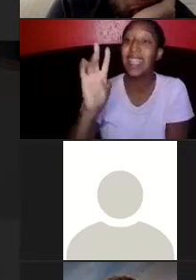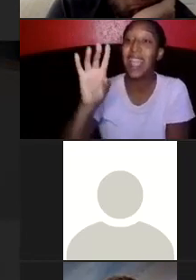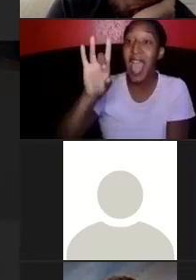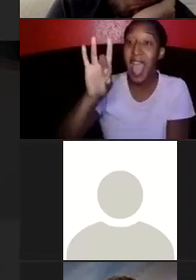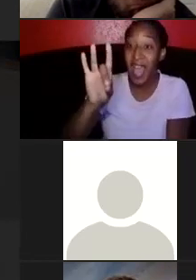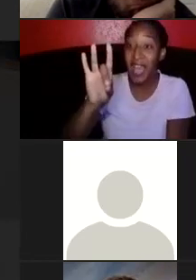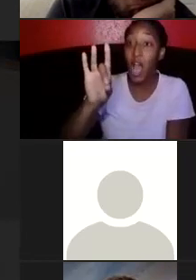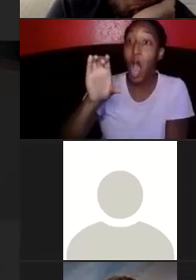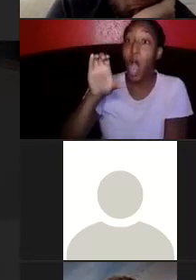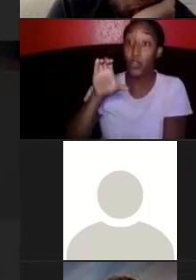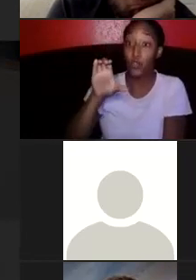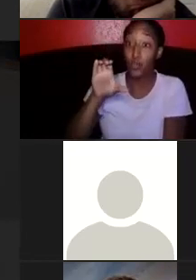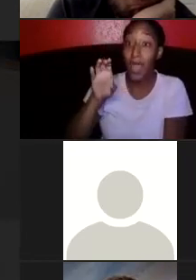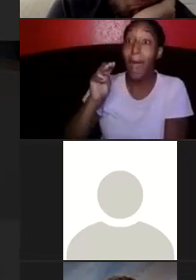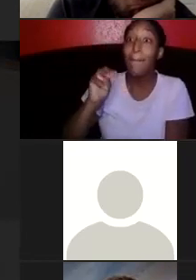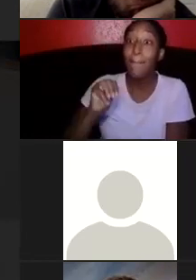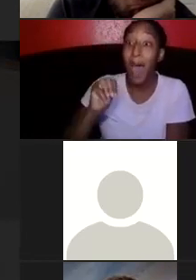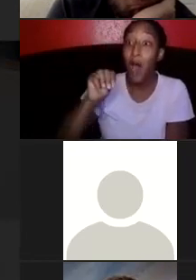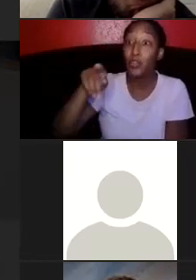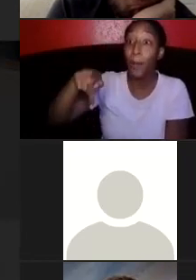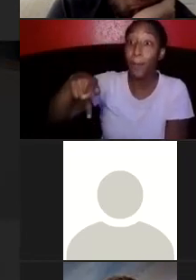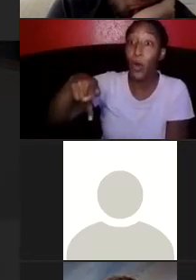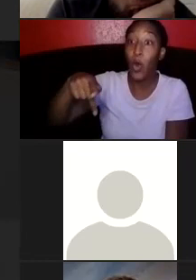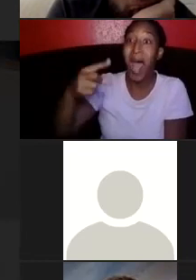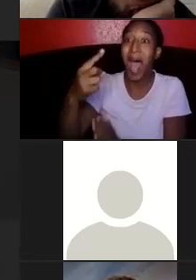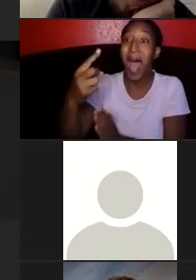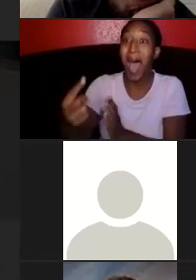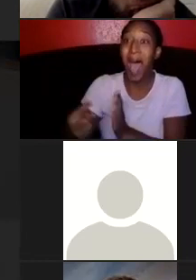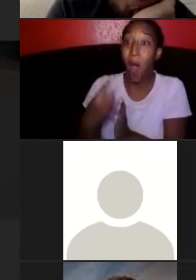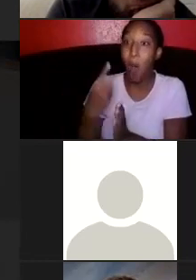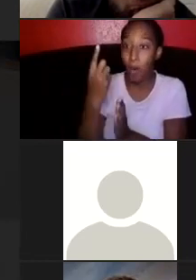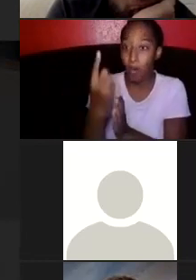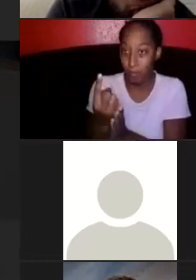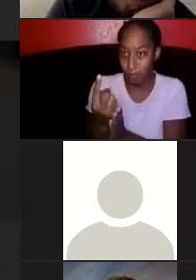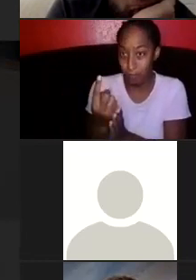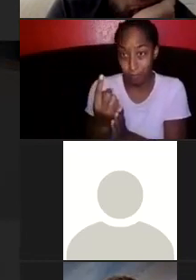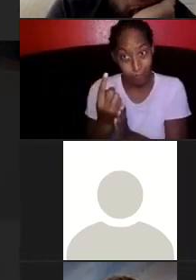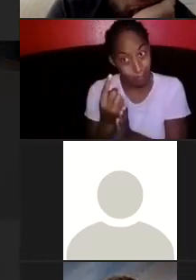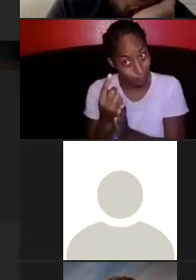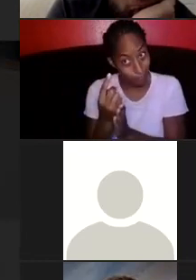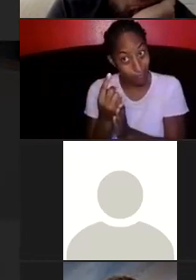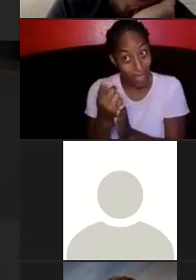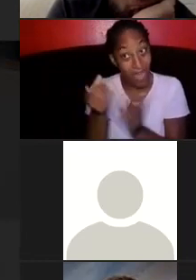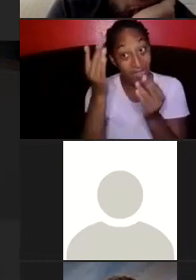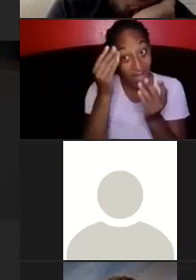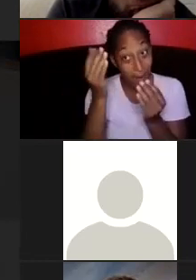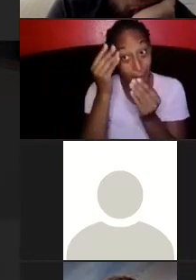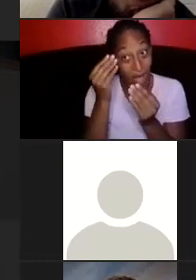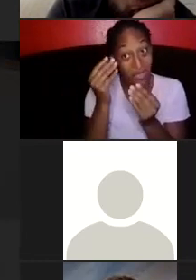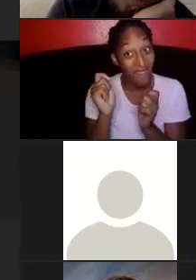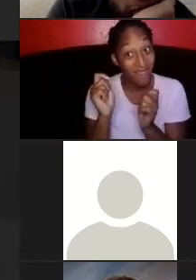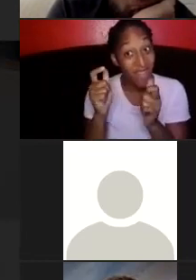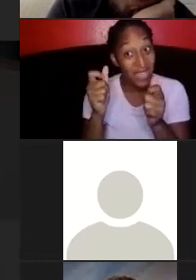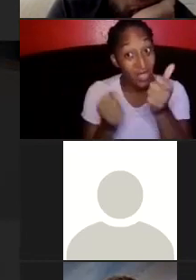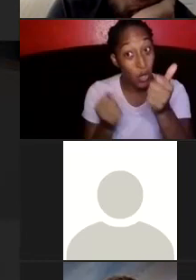6,800 miles per hour. Now, think about it. The fastest car we on planet Earth, if it's going 500 miles per